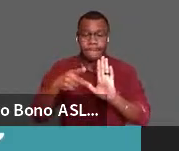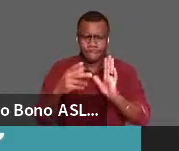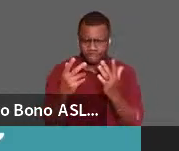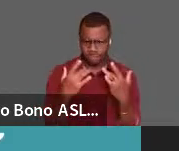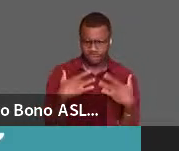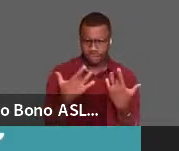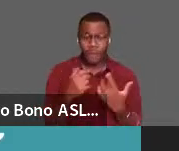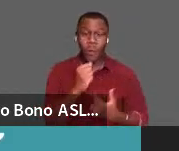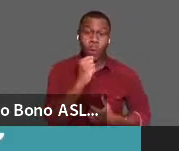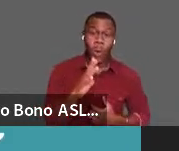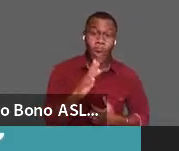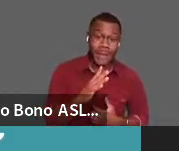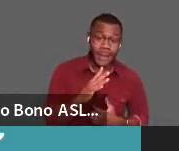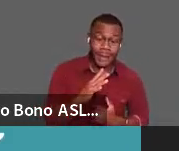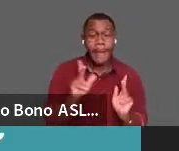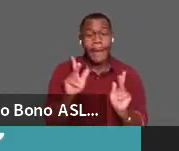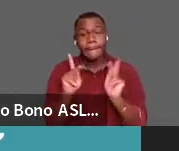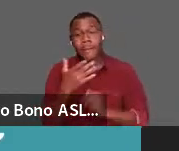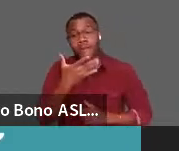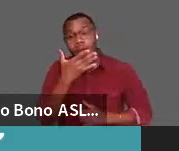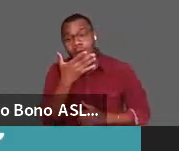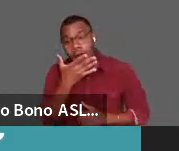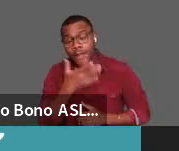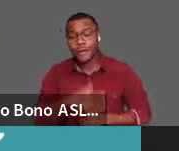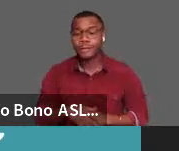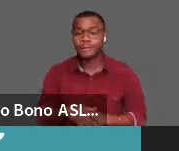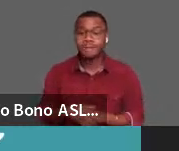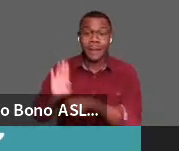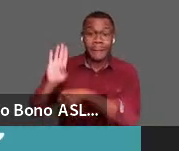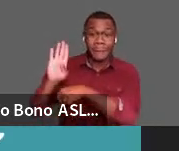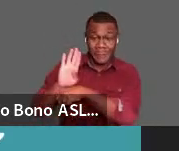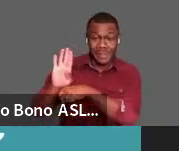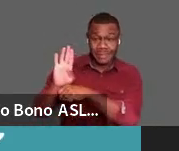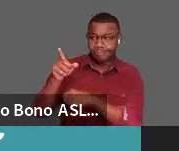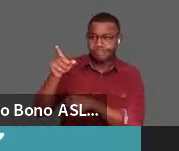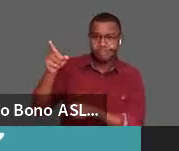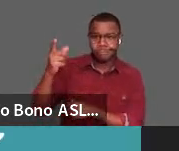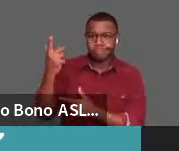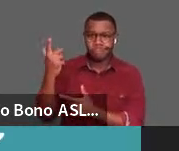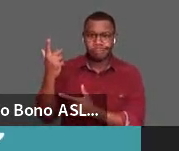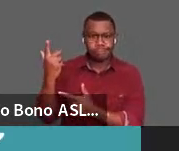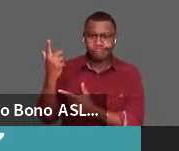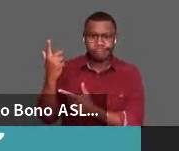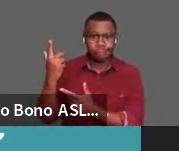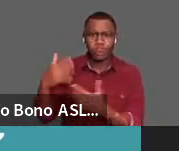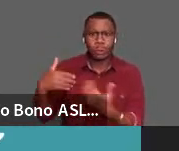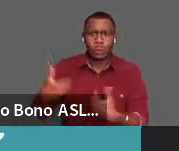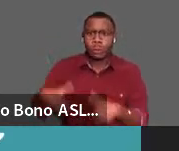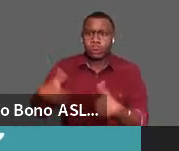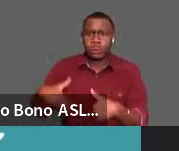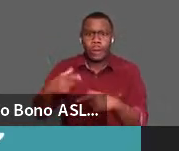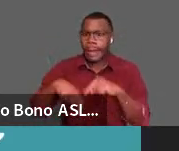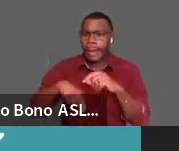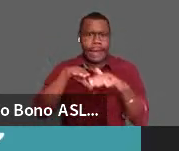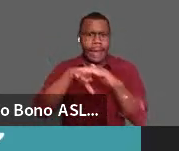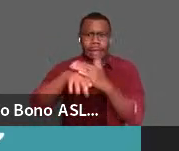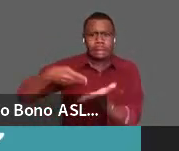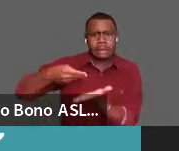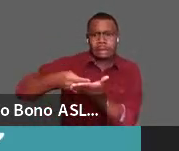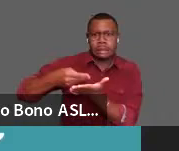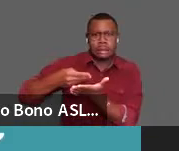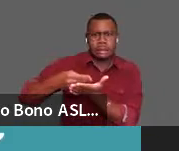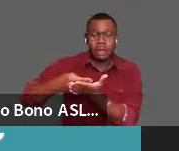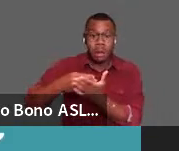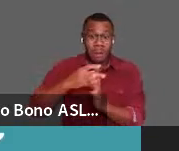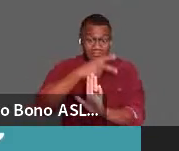of color, businesses that are owned by individuals who have had a harder time accessing capital. And this program gives them